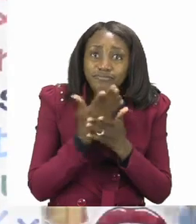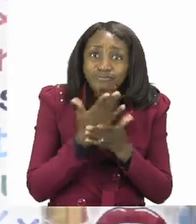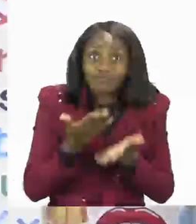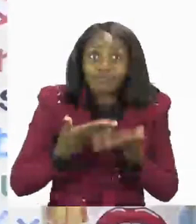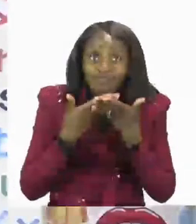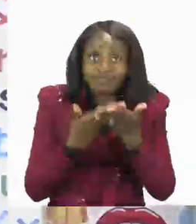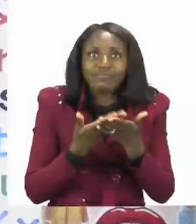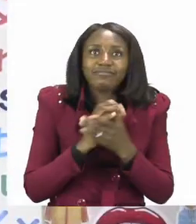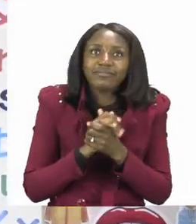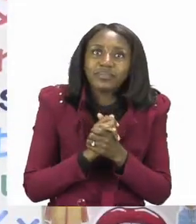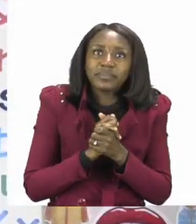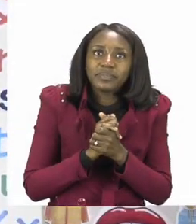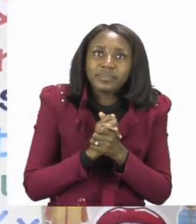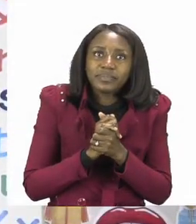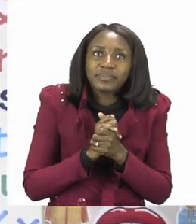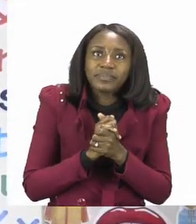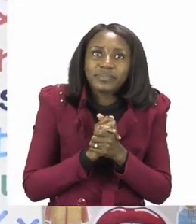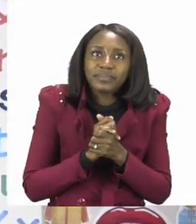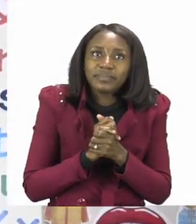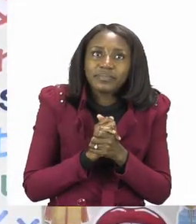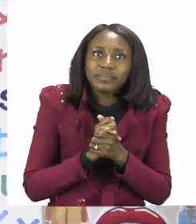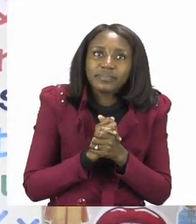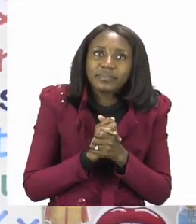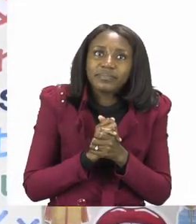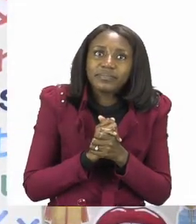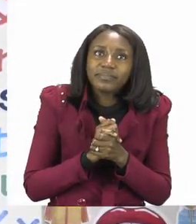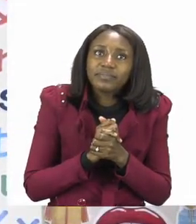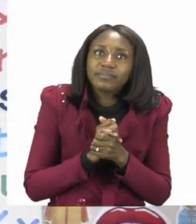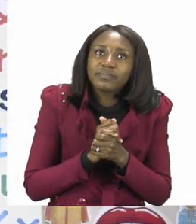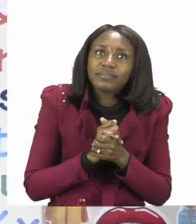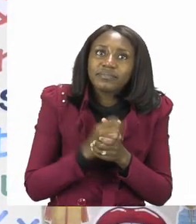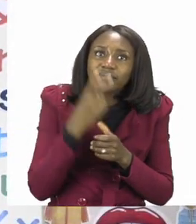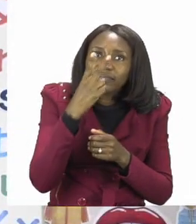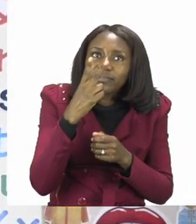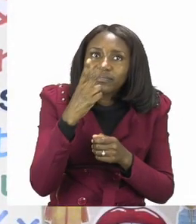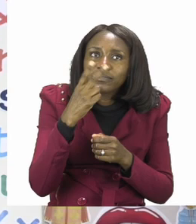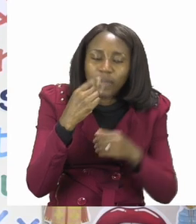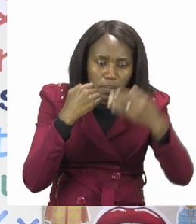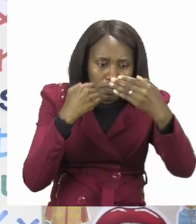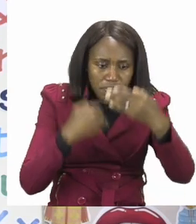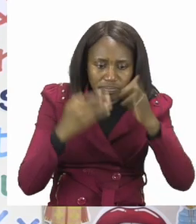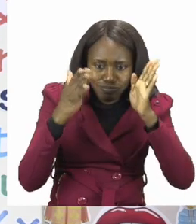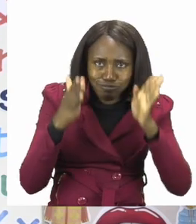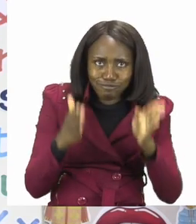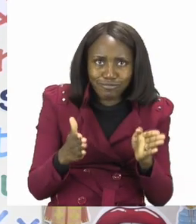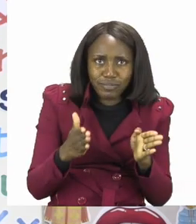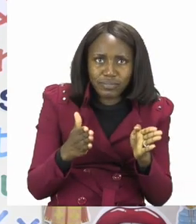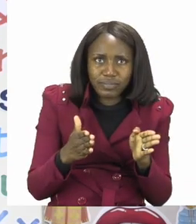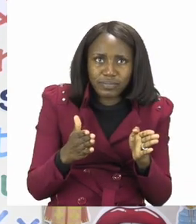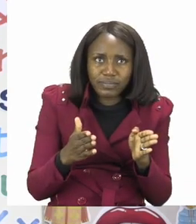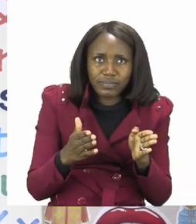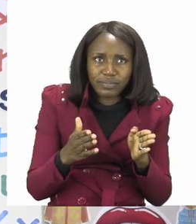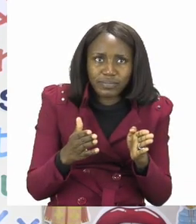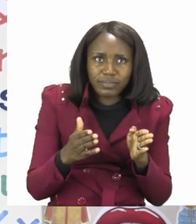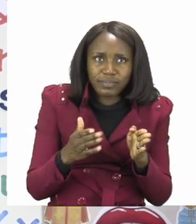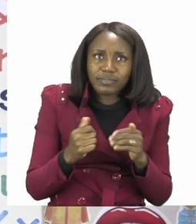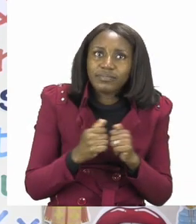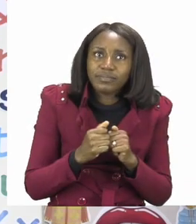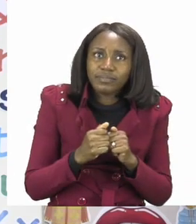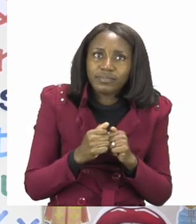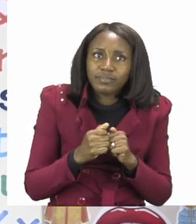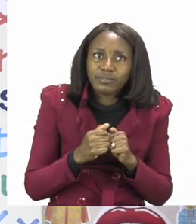together. Now, the first shape that we can see is a cube. You can see that a cube is made up